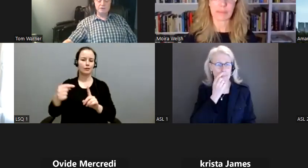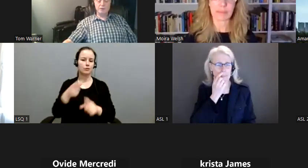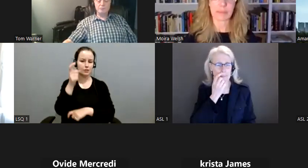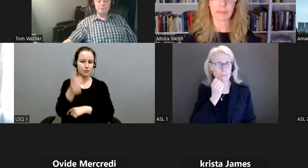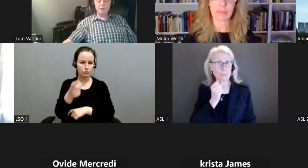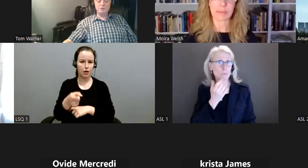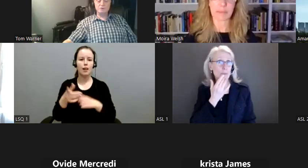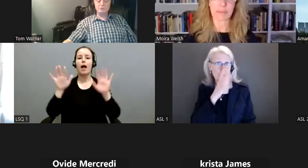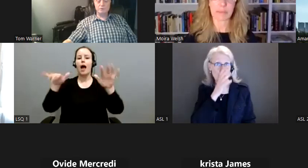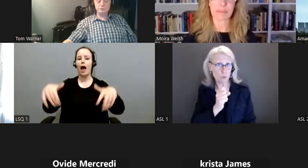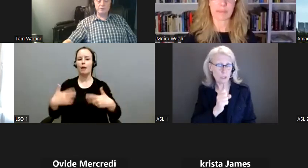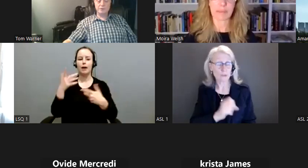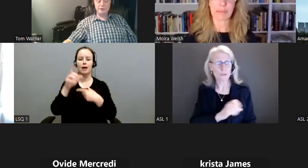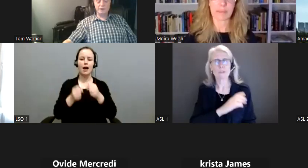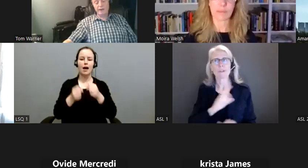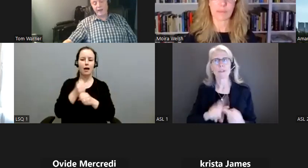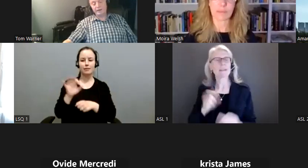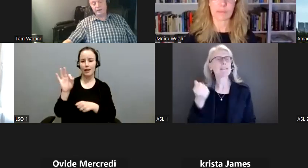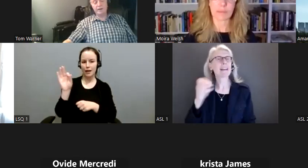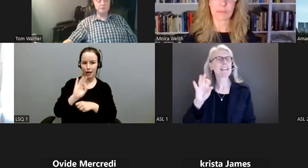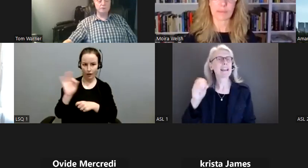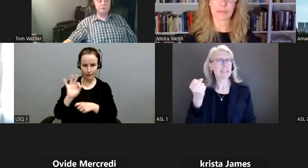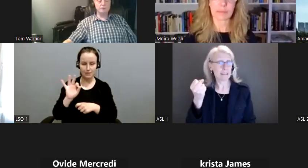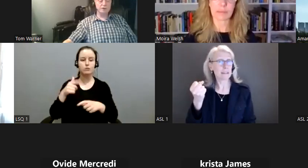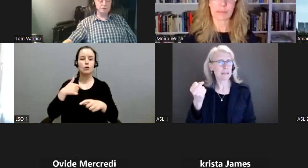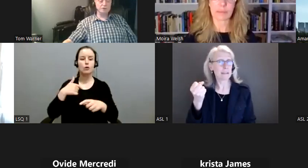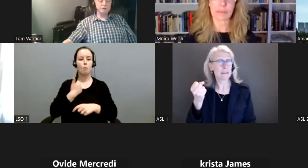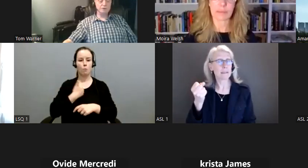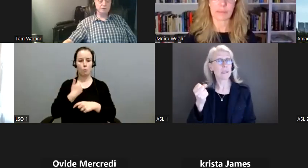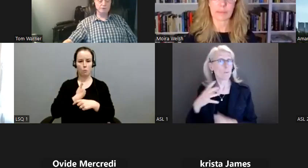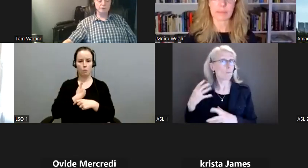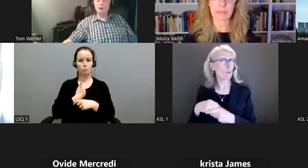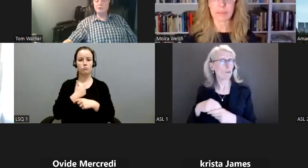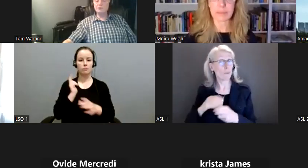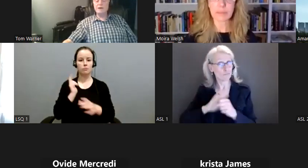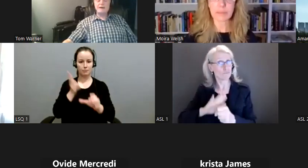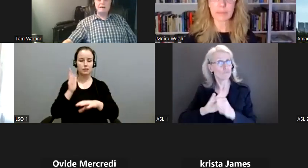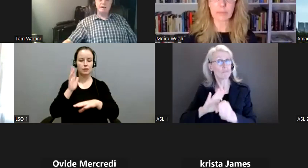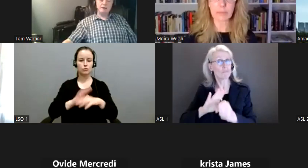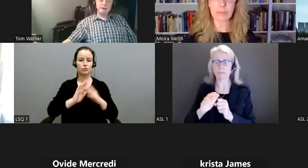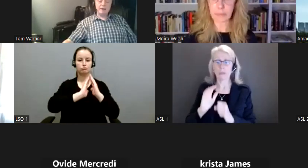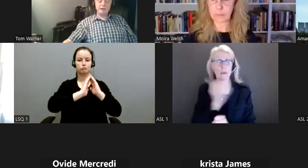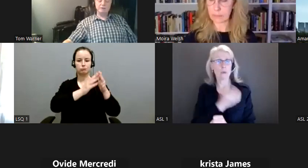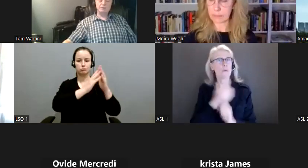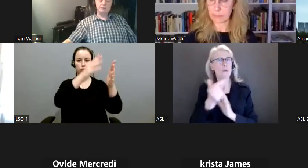1990s, I was involved with, again, advocating for changes to laws